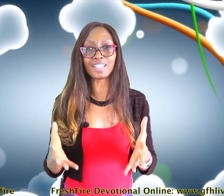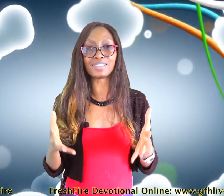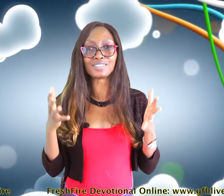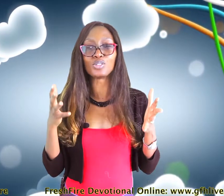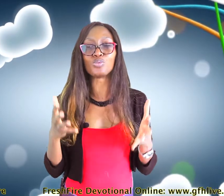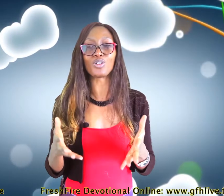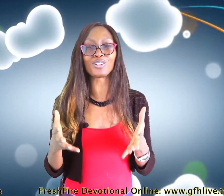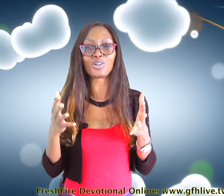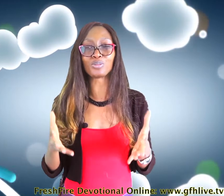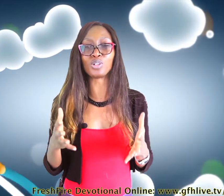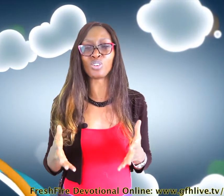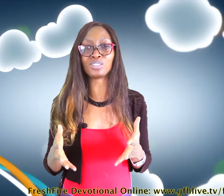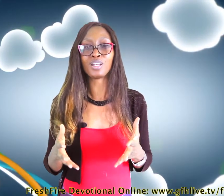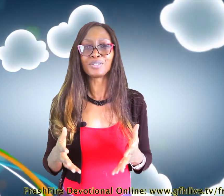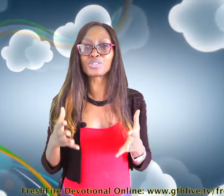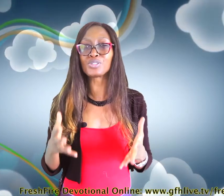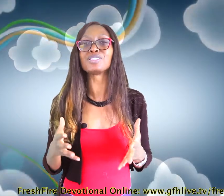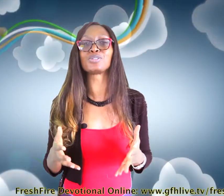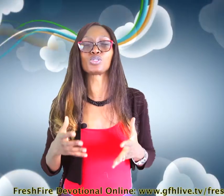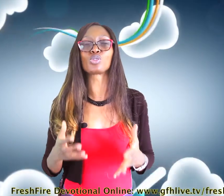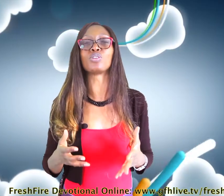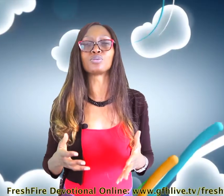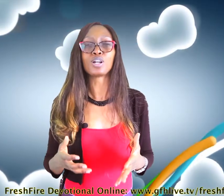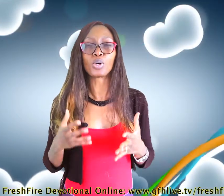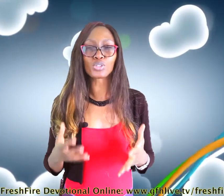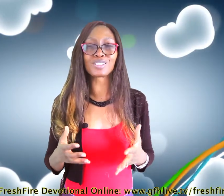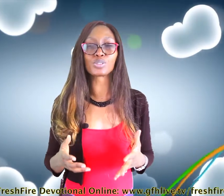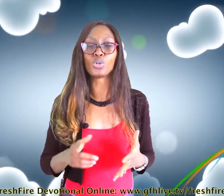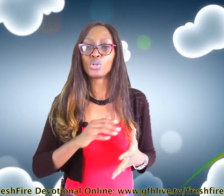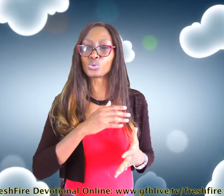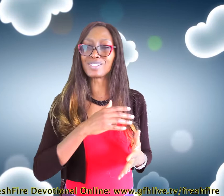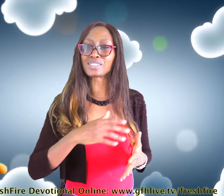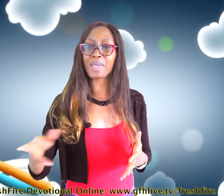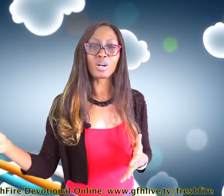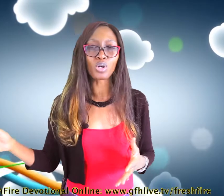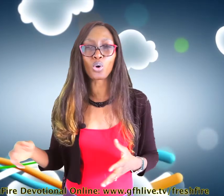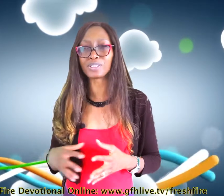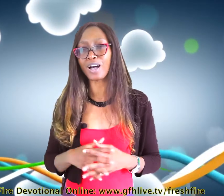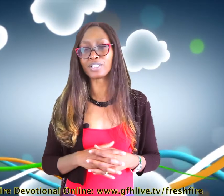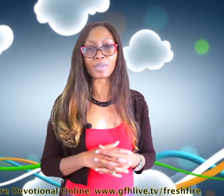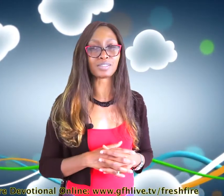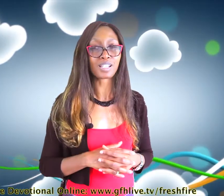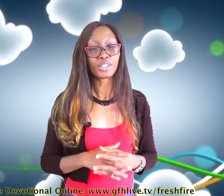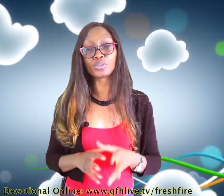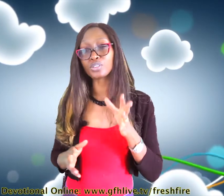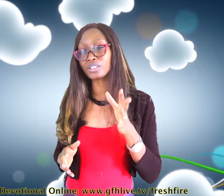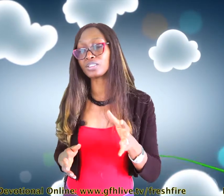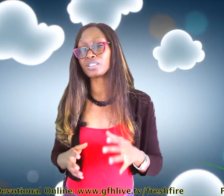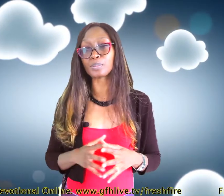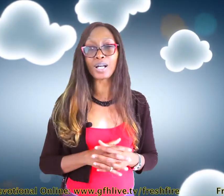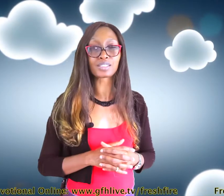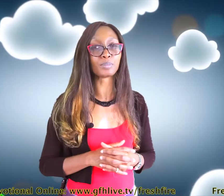grounded in the Word of God, not using it to show off, but using it to dispel all their arguments. You